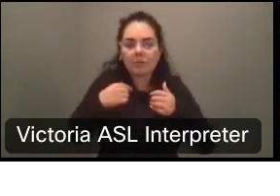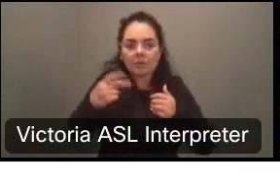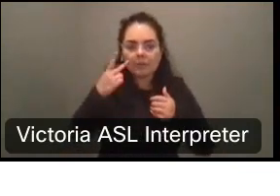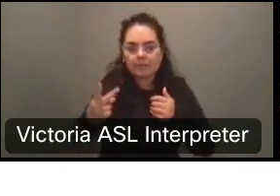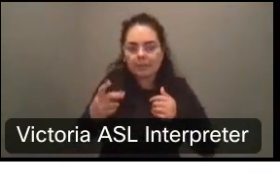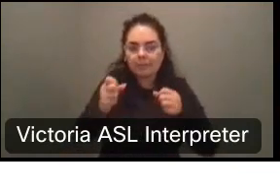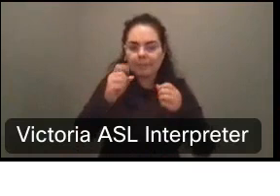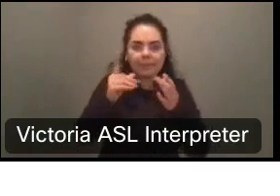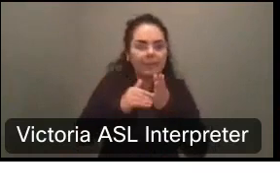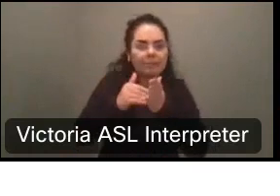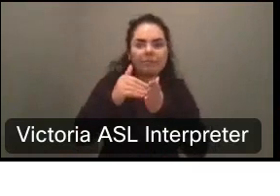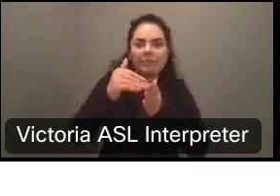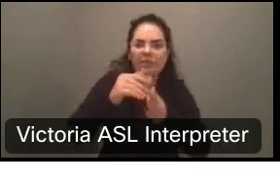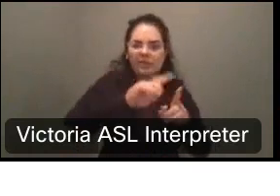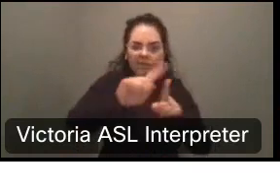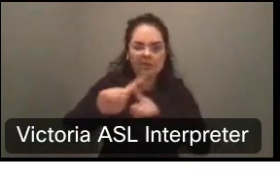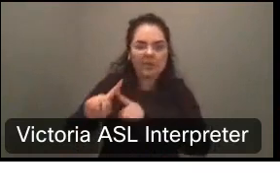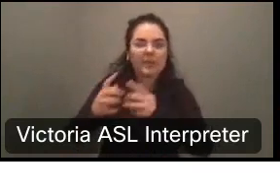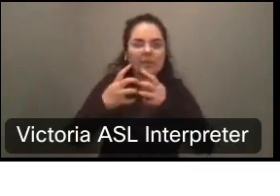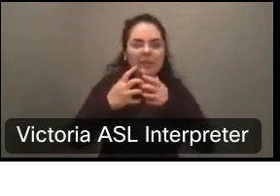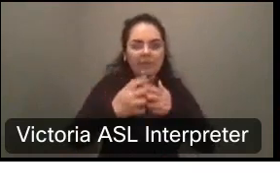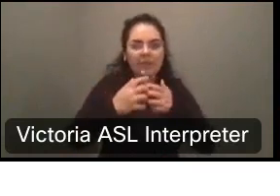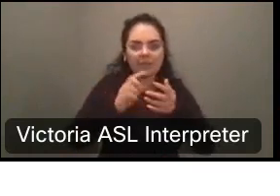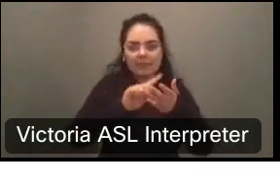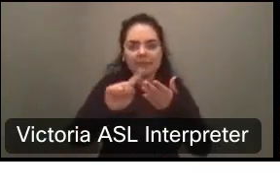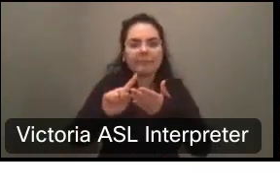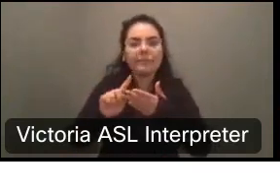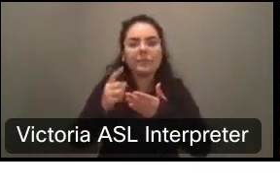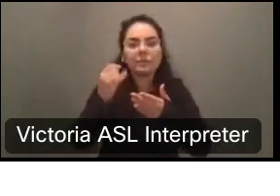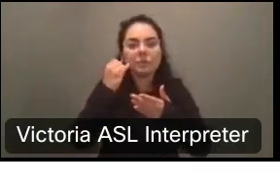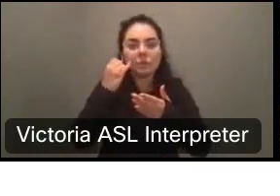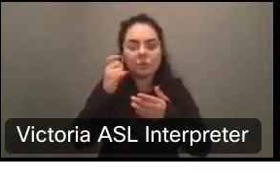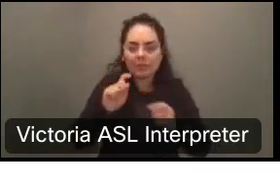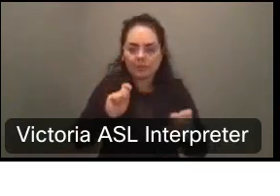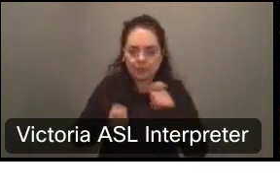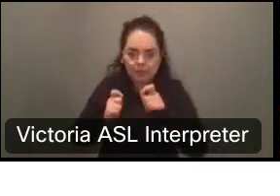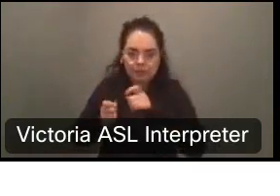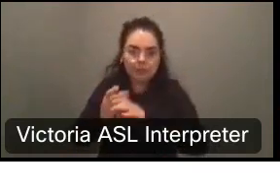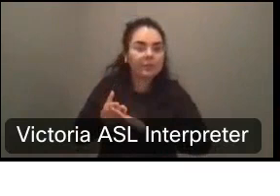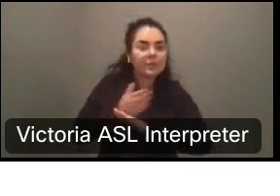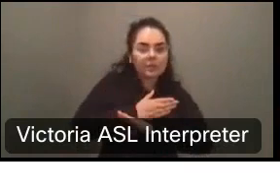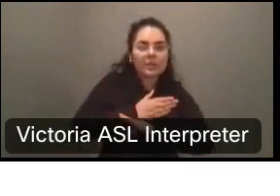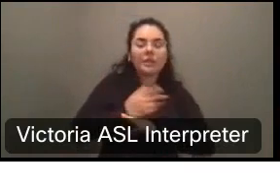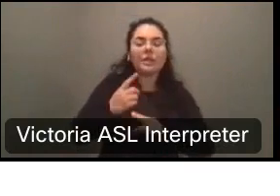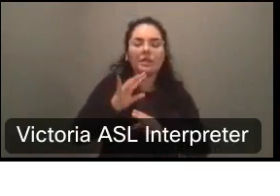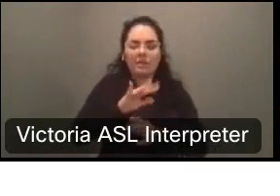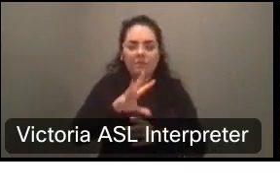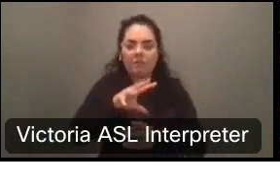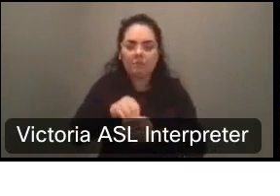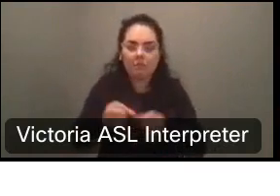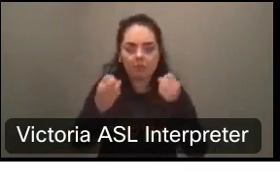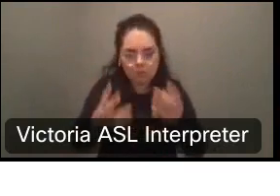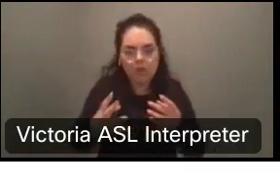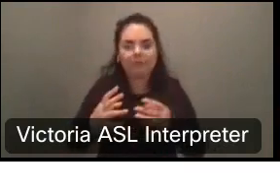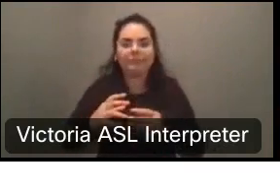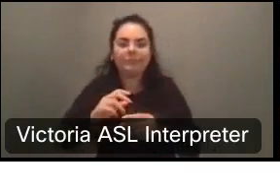thousands upon thousands of these devices that are out there. So anytime we need to make a change, previously, it involved a lot of manual effort,